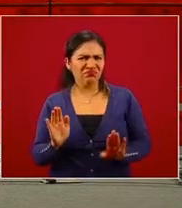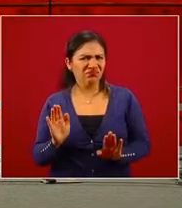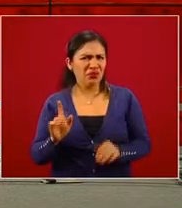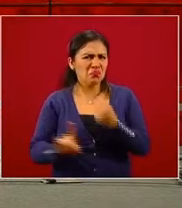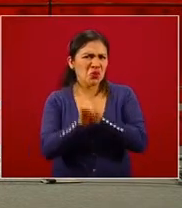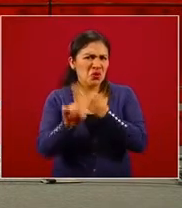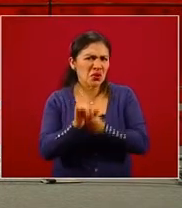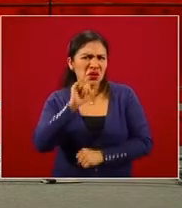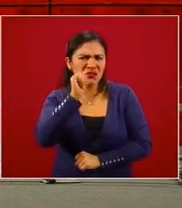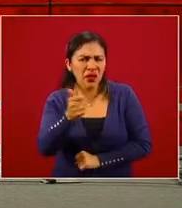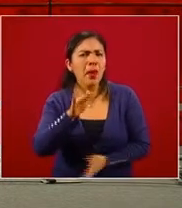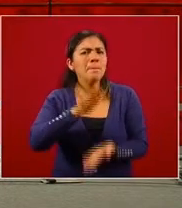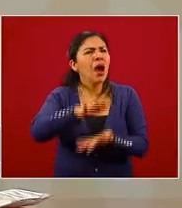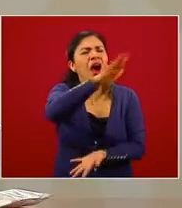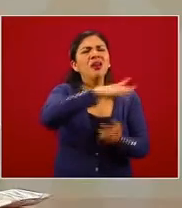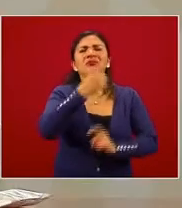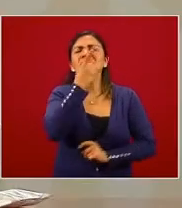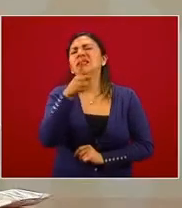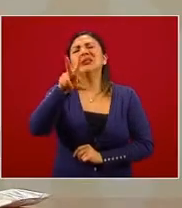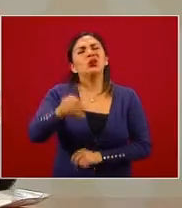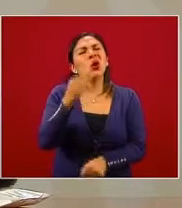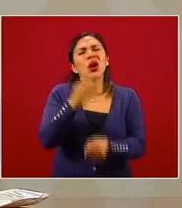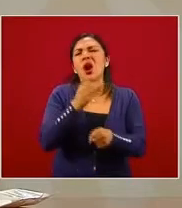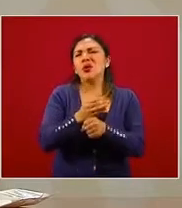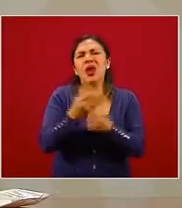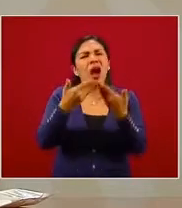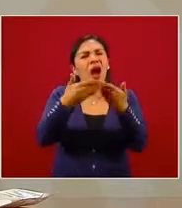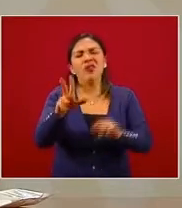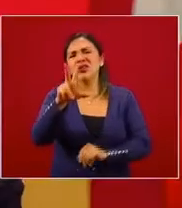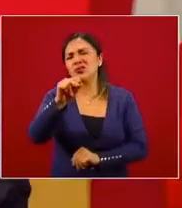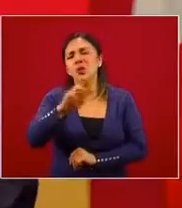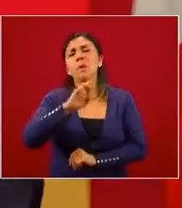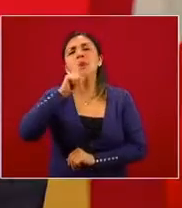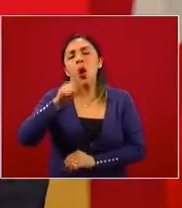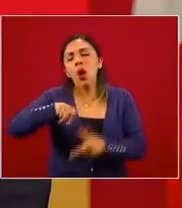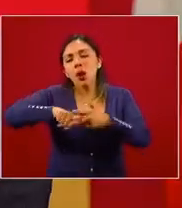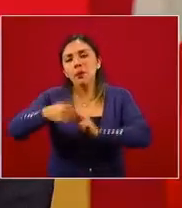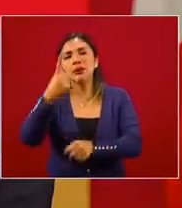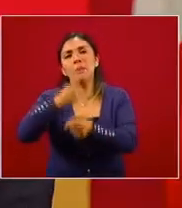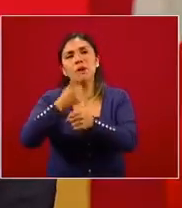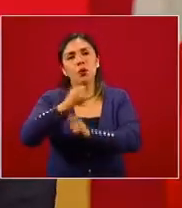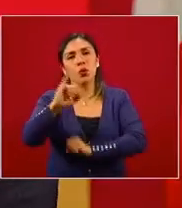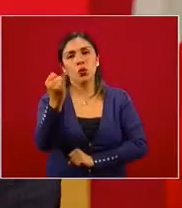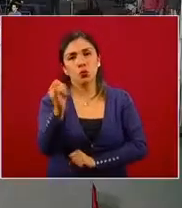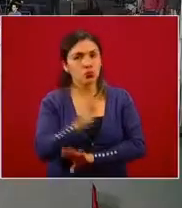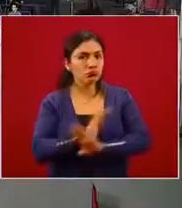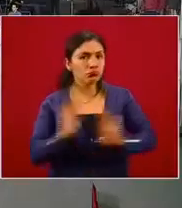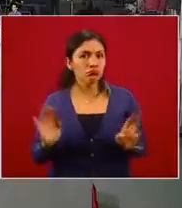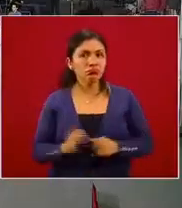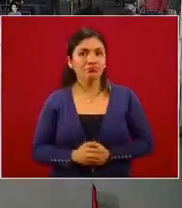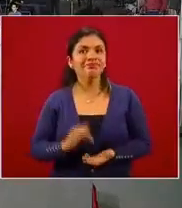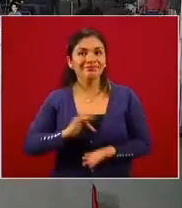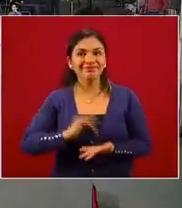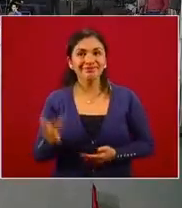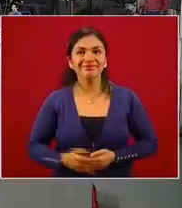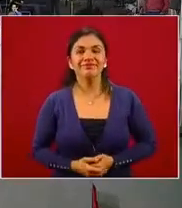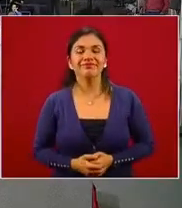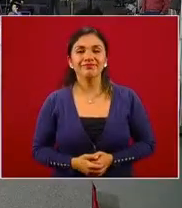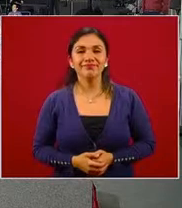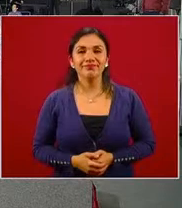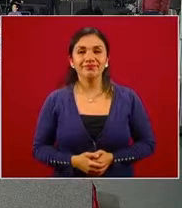reason. The majority of them, here's what they said. They said, I'd rather not do this right now. Let's do this on June 1st. Thank